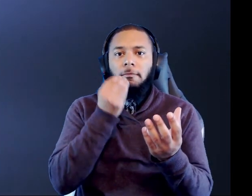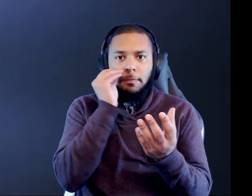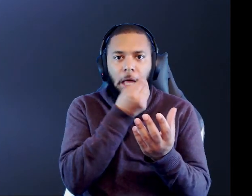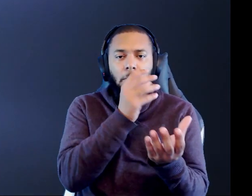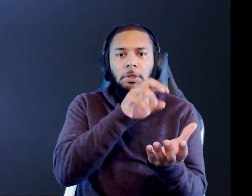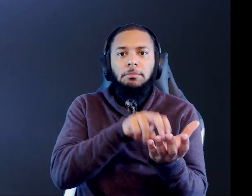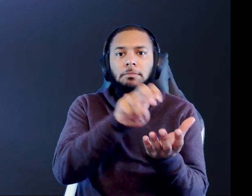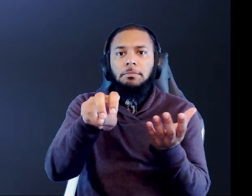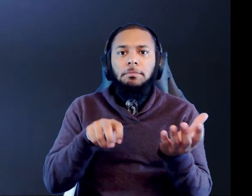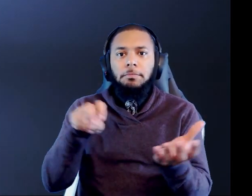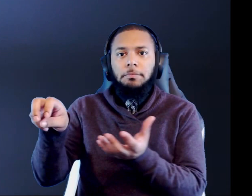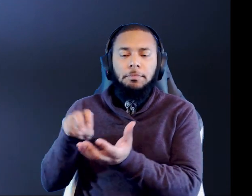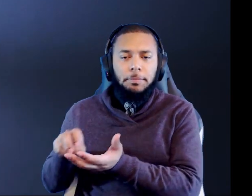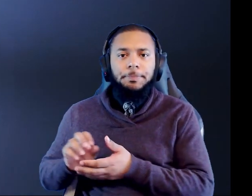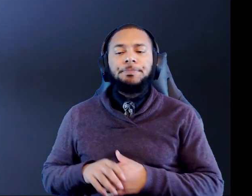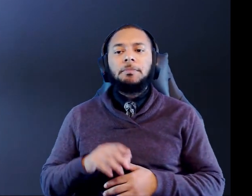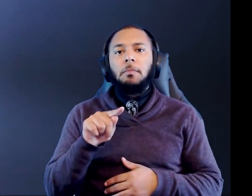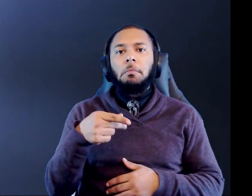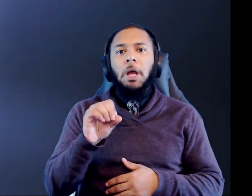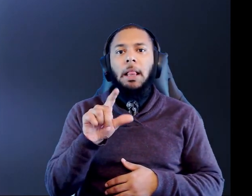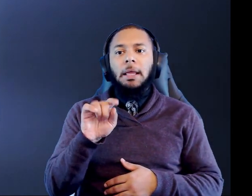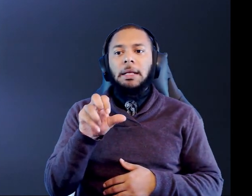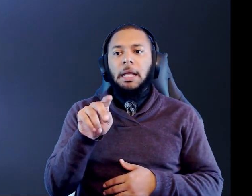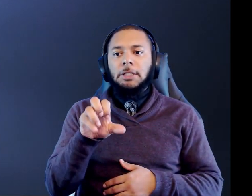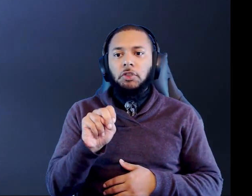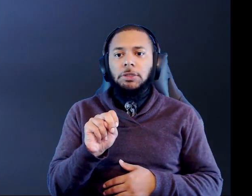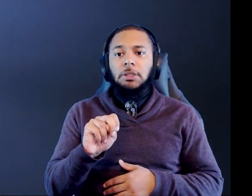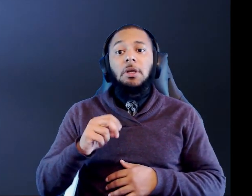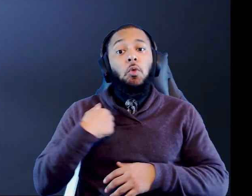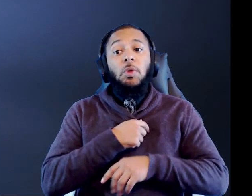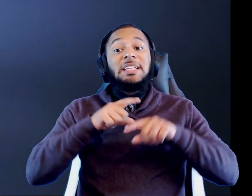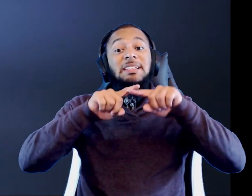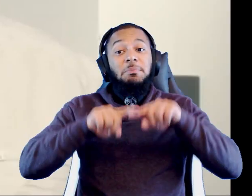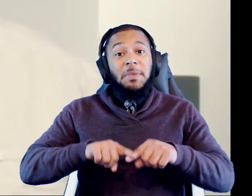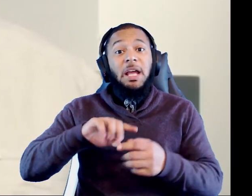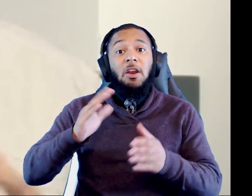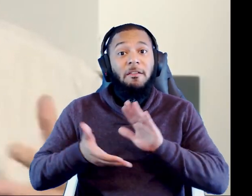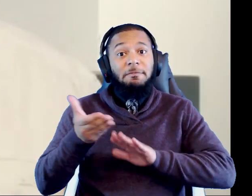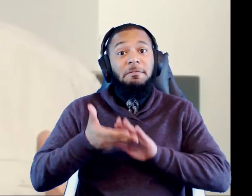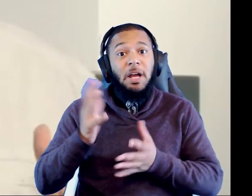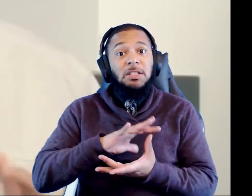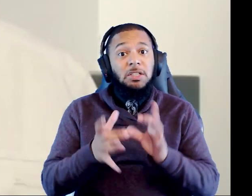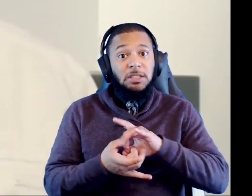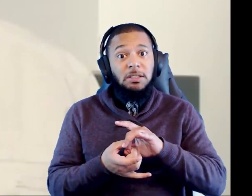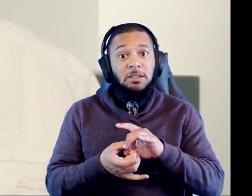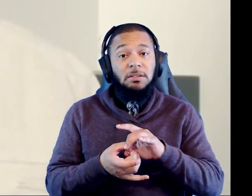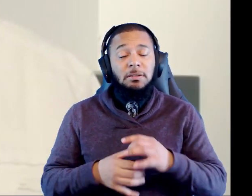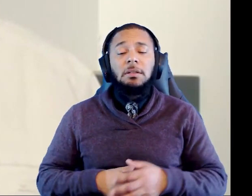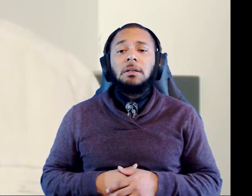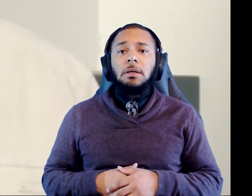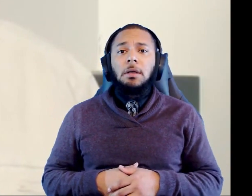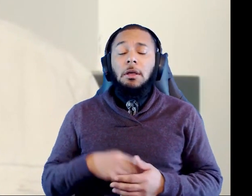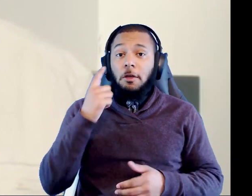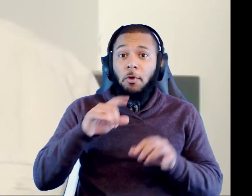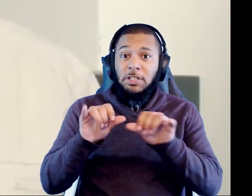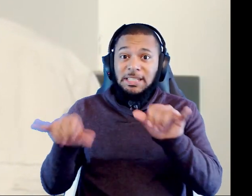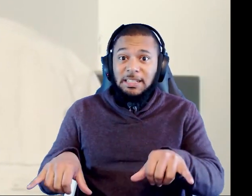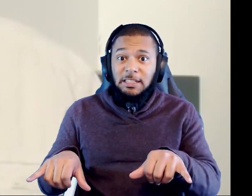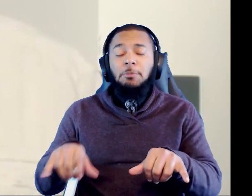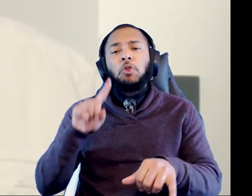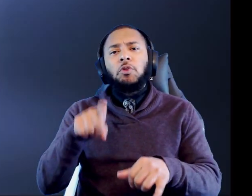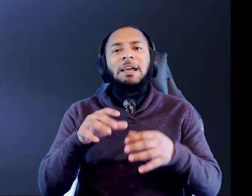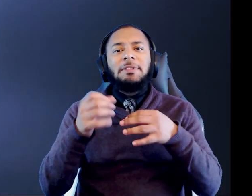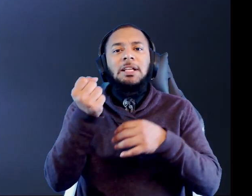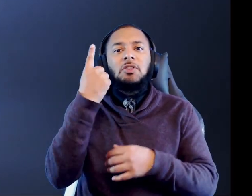is dependent upon ecosystems and their functions and their services. When talking about systems, you have to talk a little bit about feedback